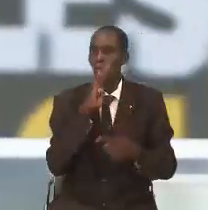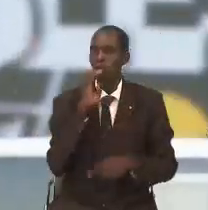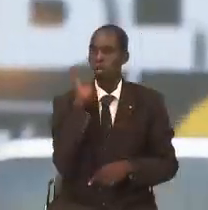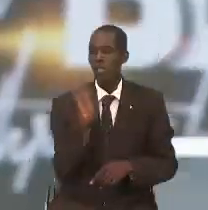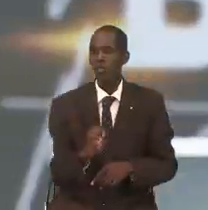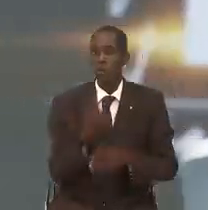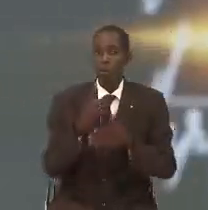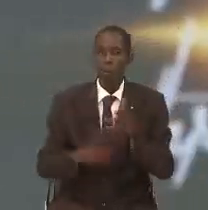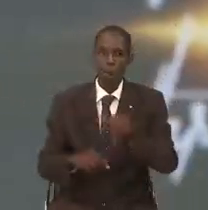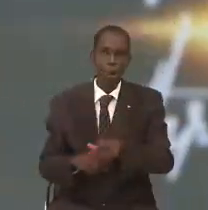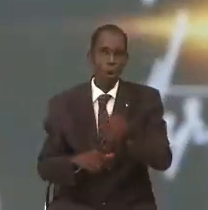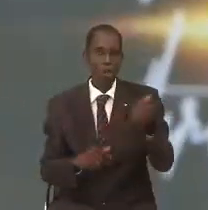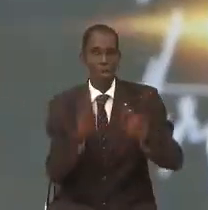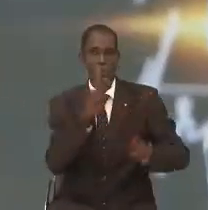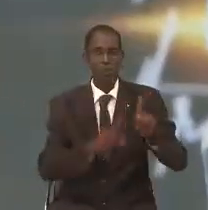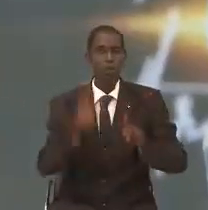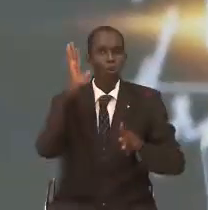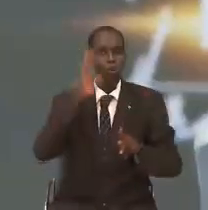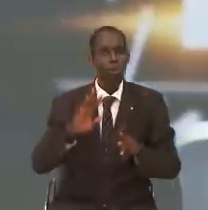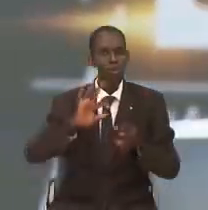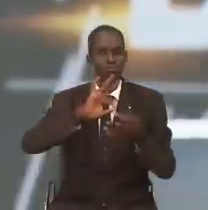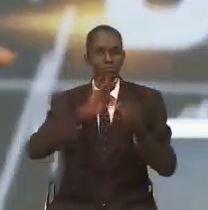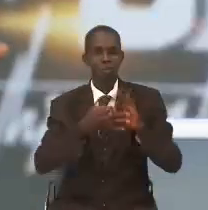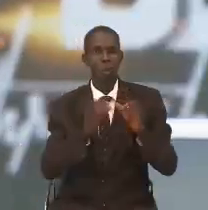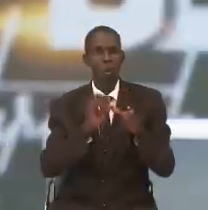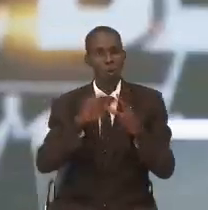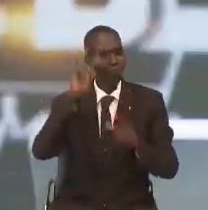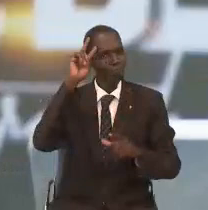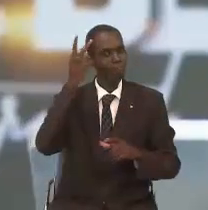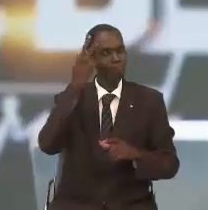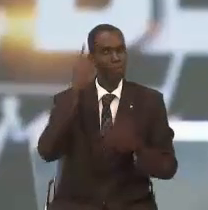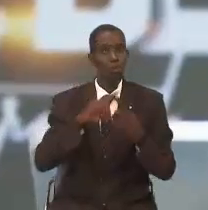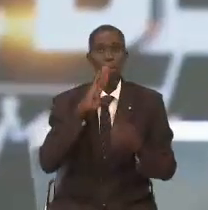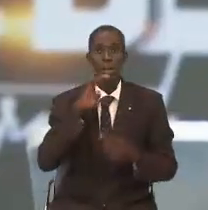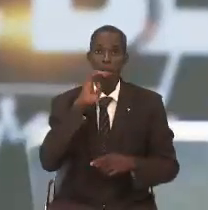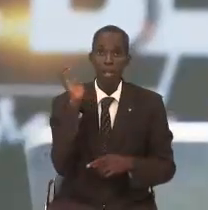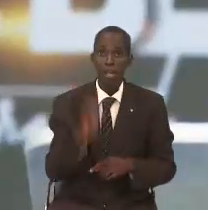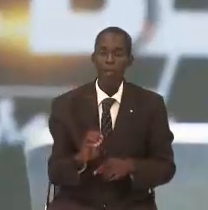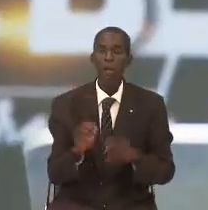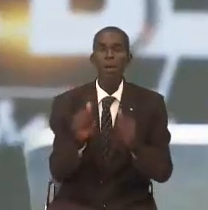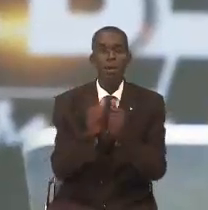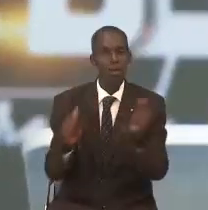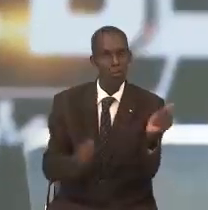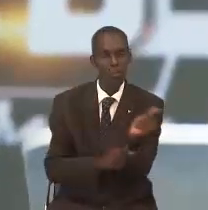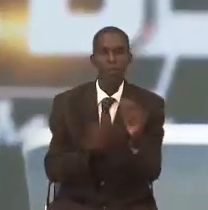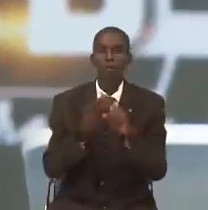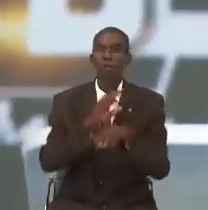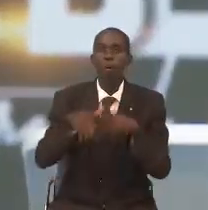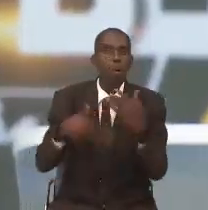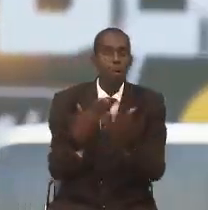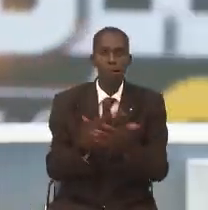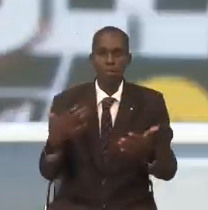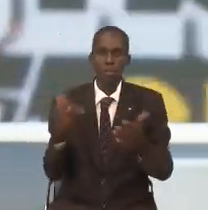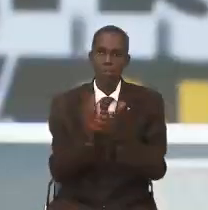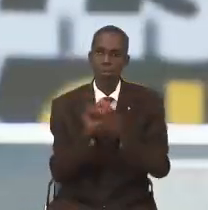will interpret to be evil. Abstain from all appearance of evil. And then in verse